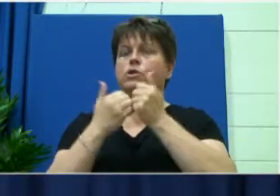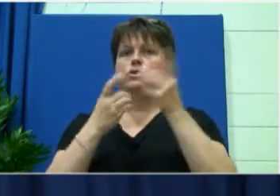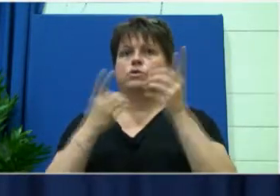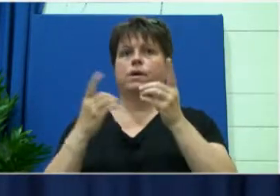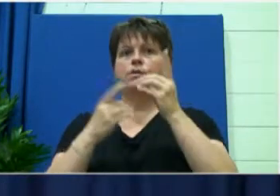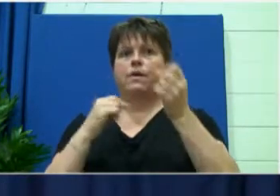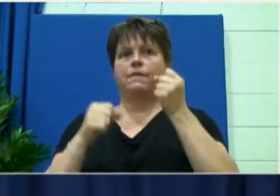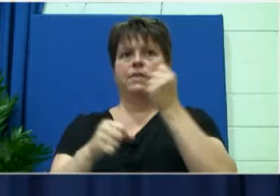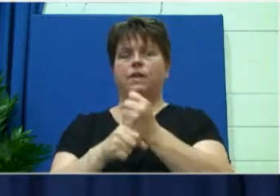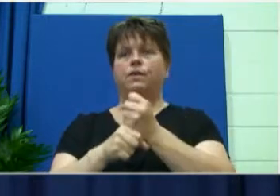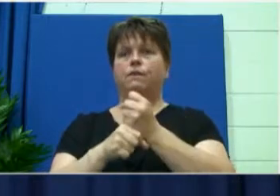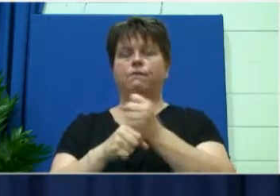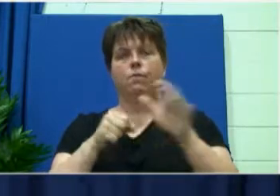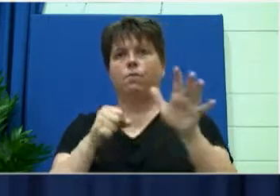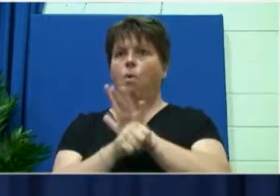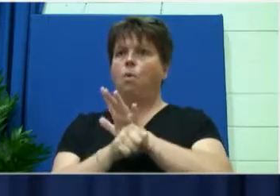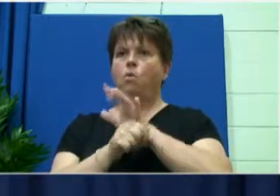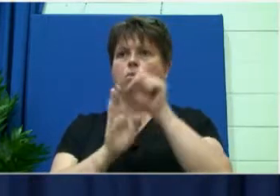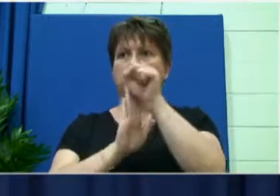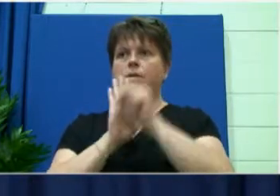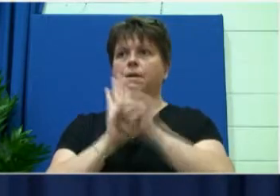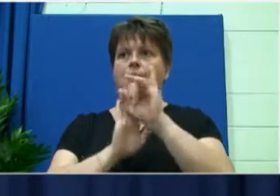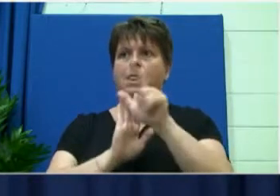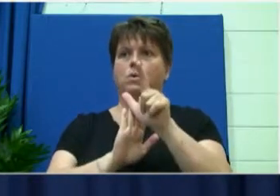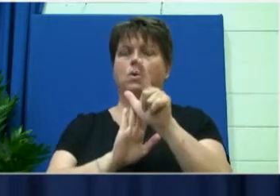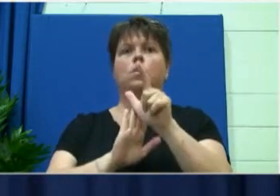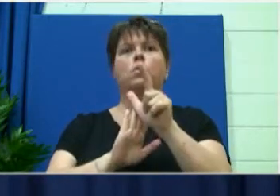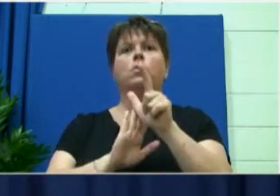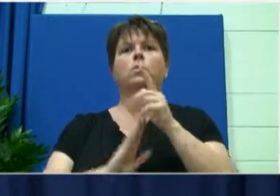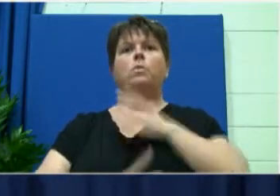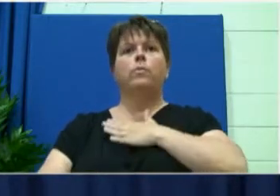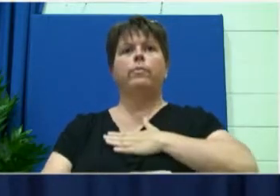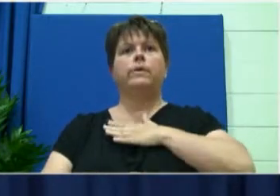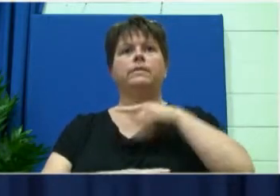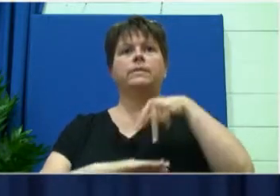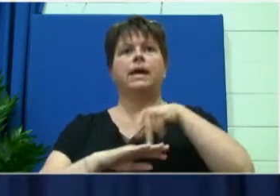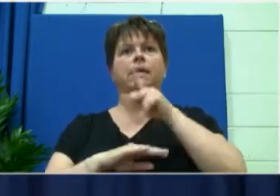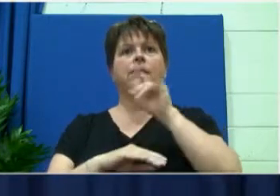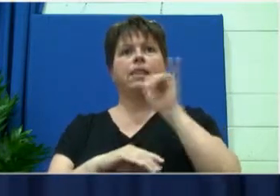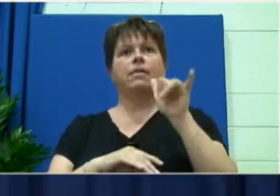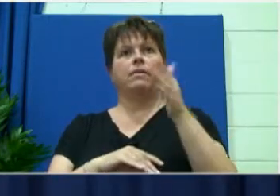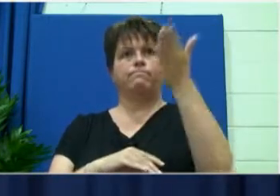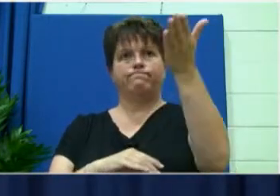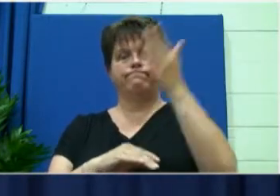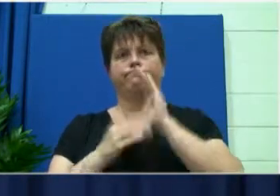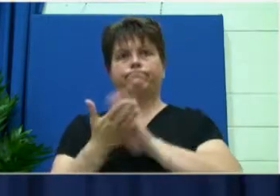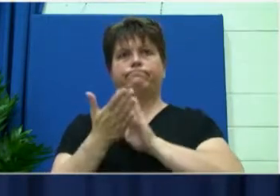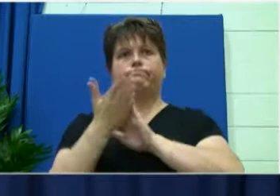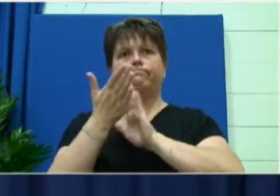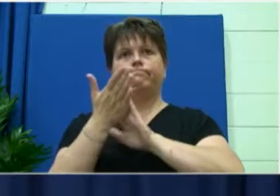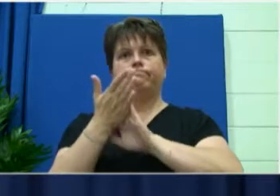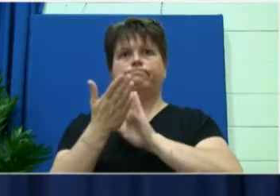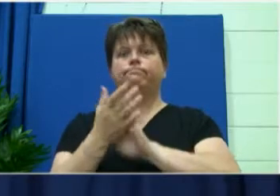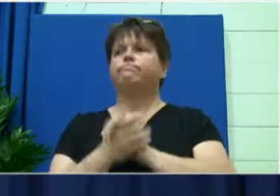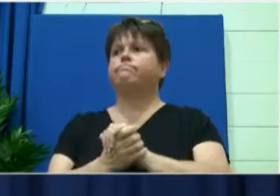of the Year for the entire state of Illinois. Kathy, would you please stand and let us recognize you? She's back